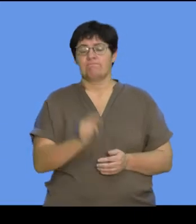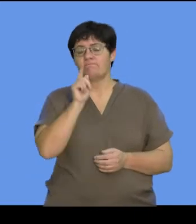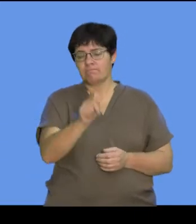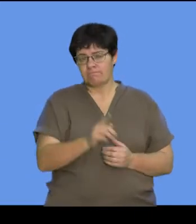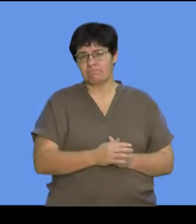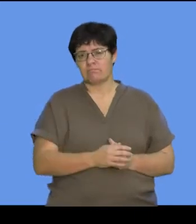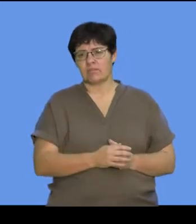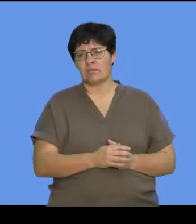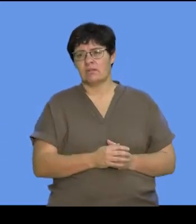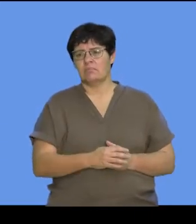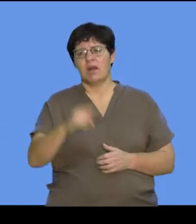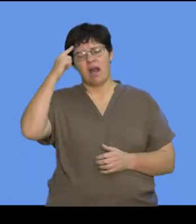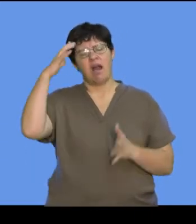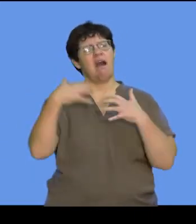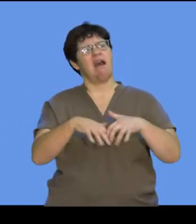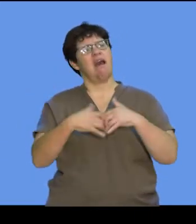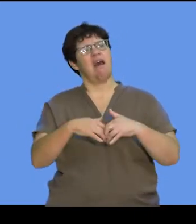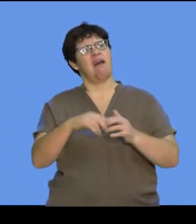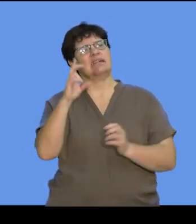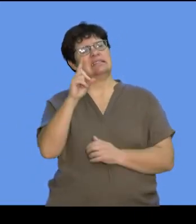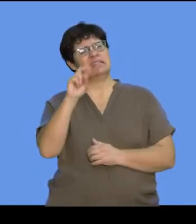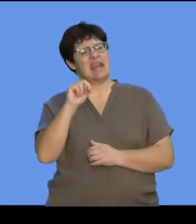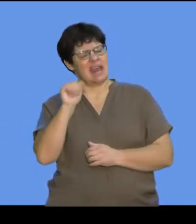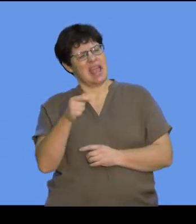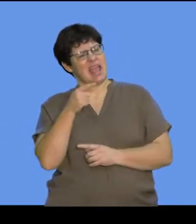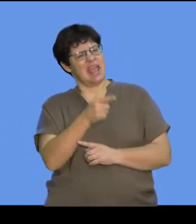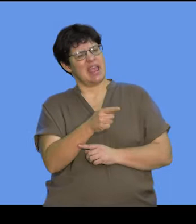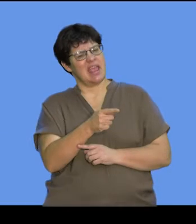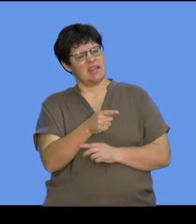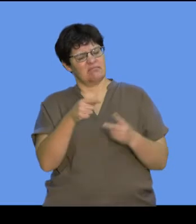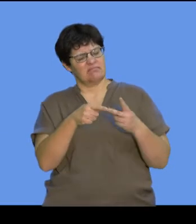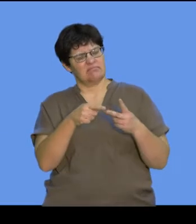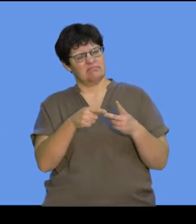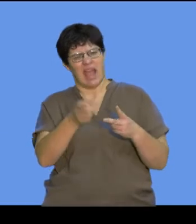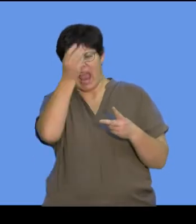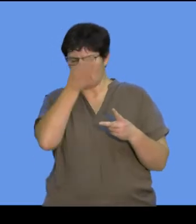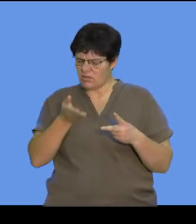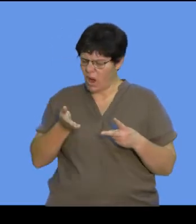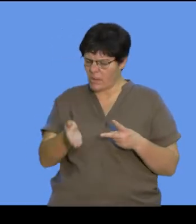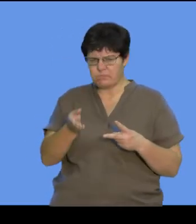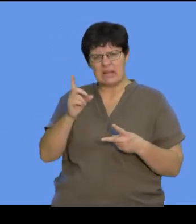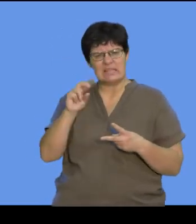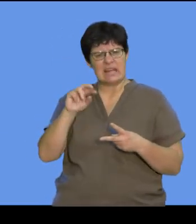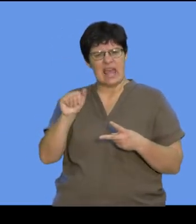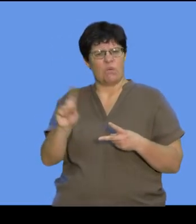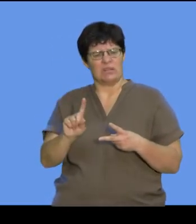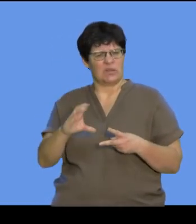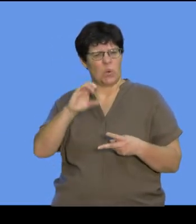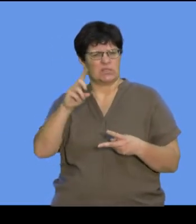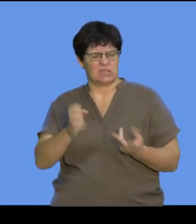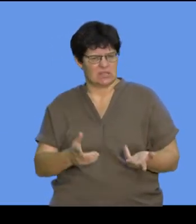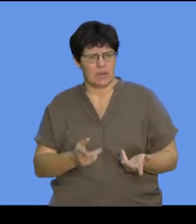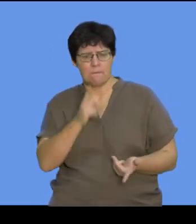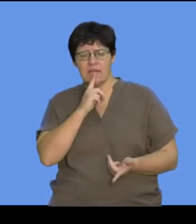had thoughts about DNA and what information it codes for. So we're going to spend some time trying to understand